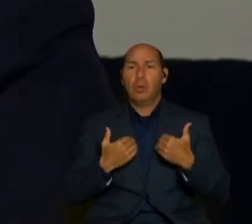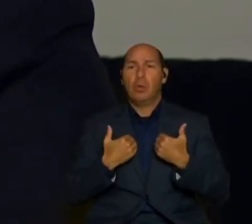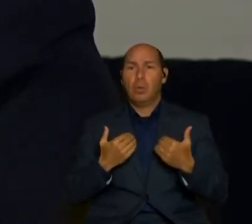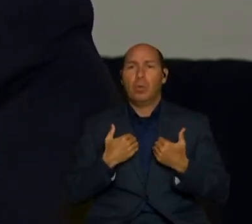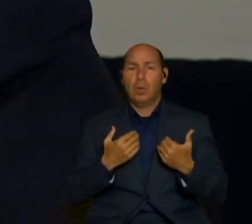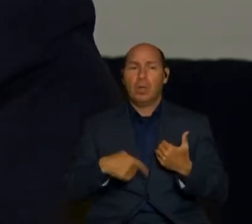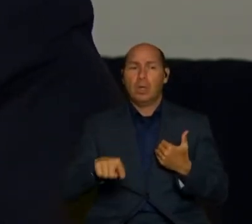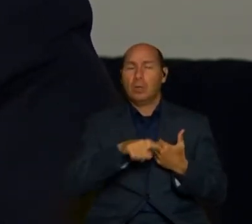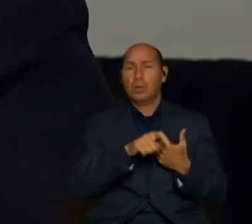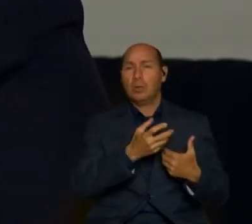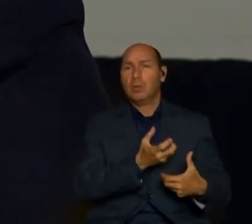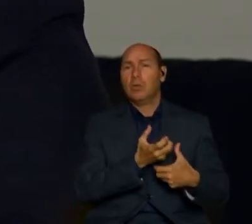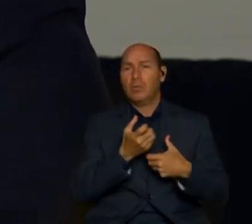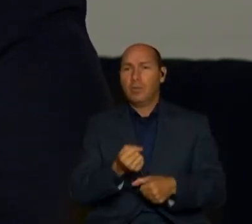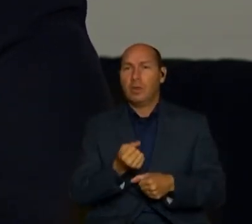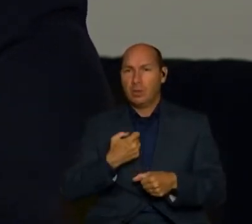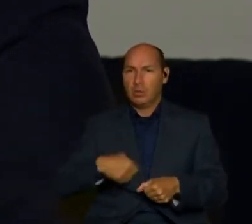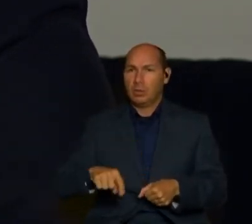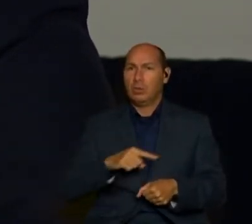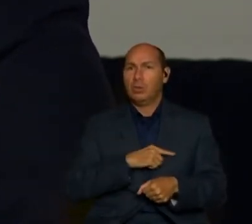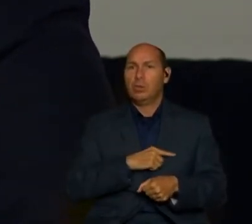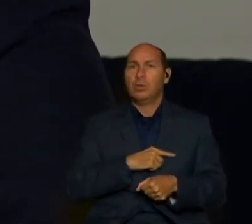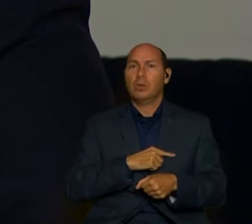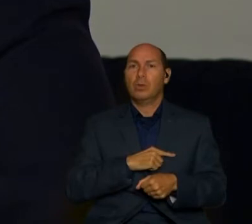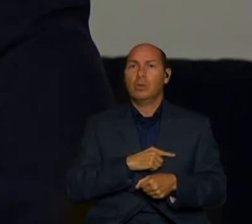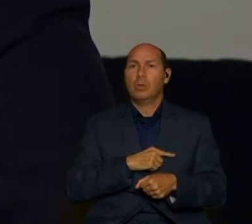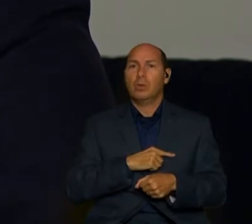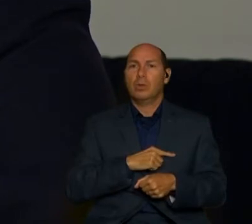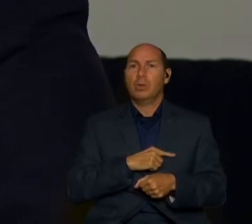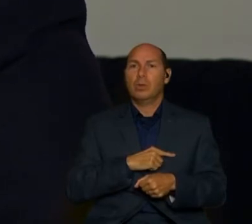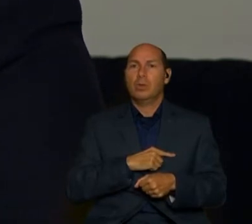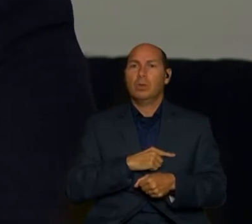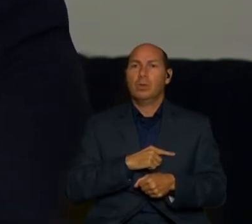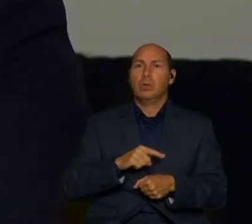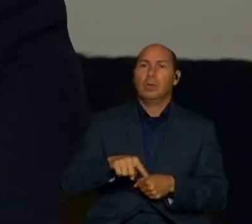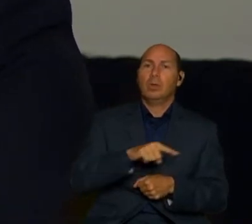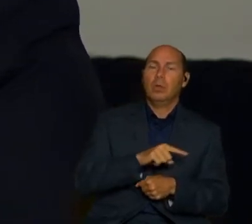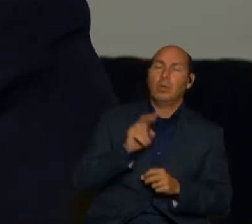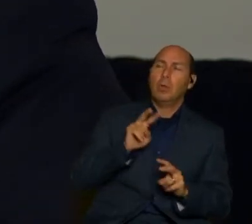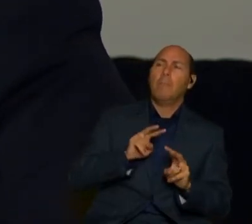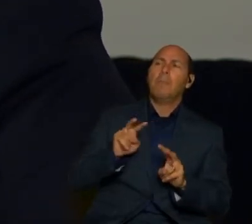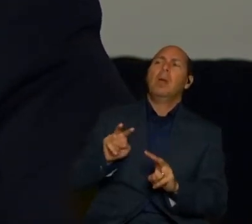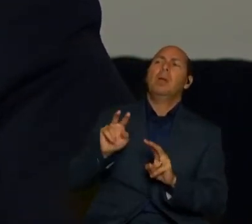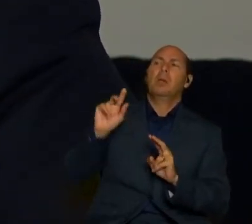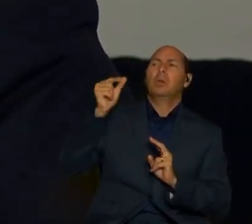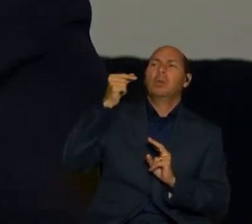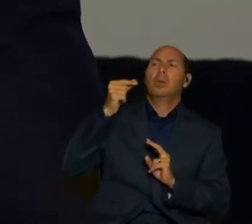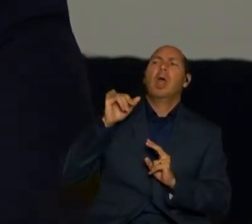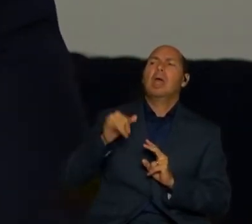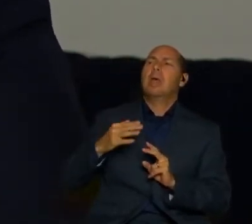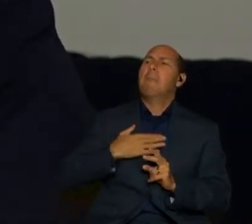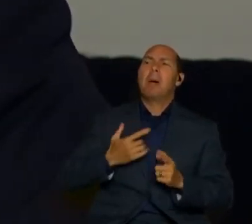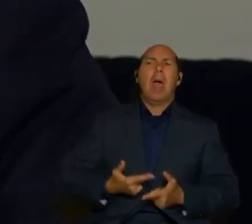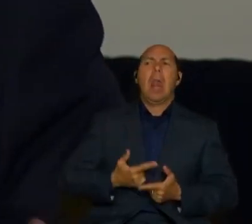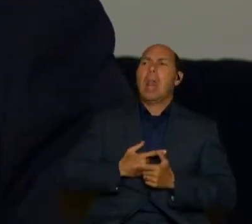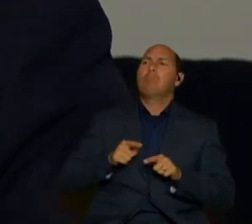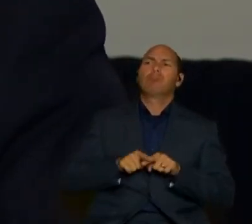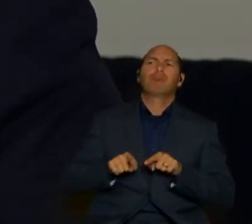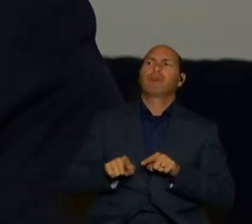generation. Don't see government necessarily as a career path or as a step in